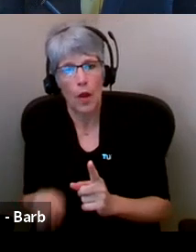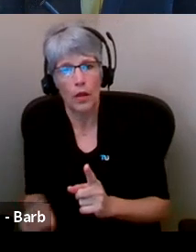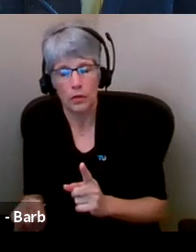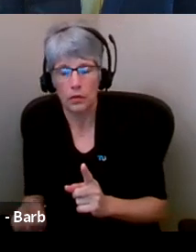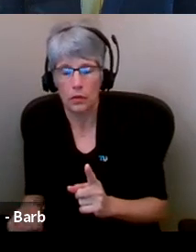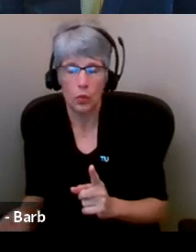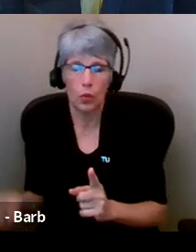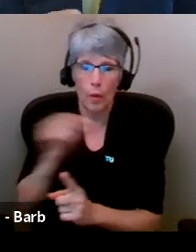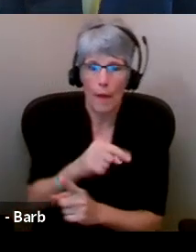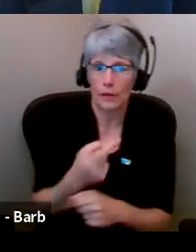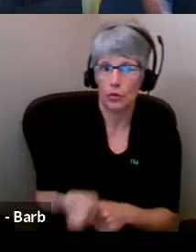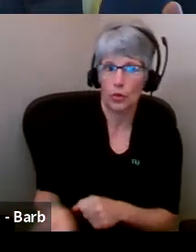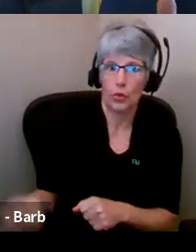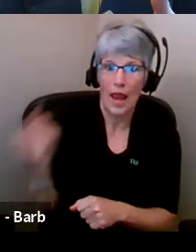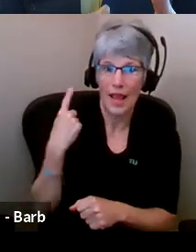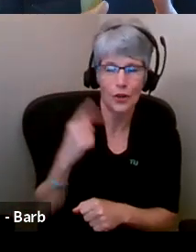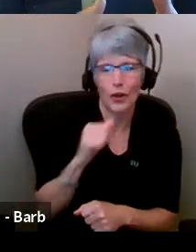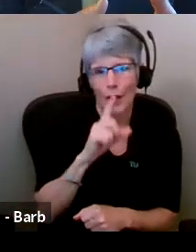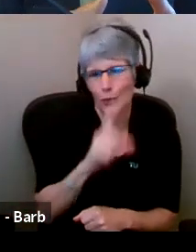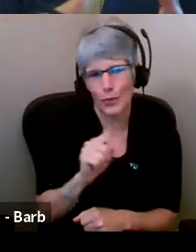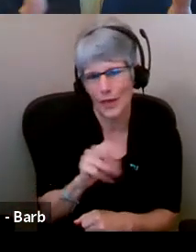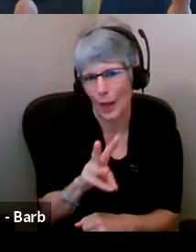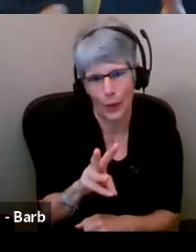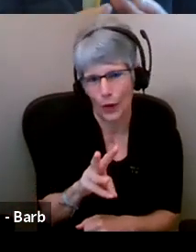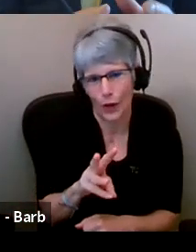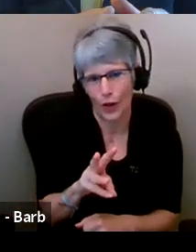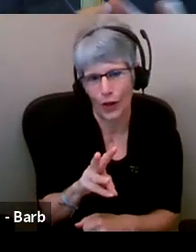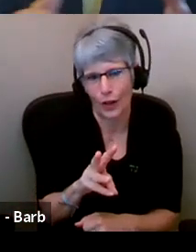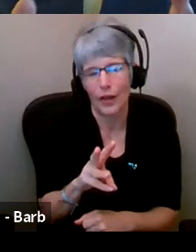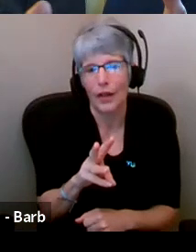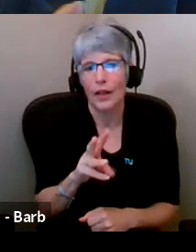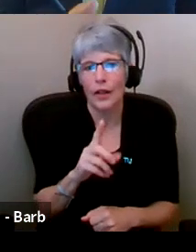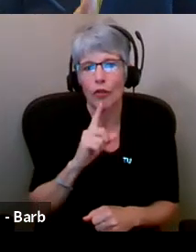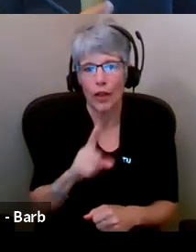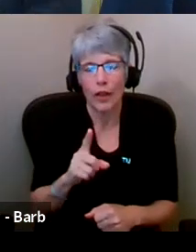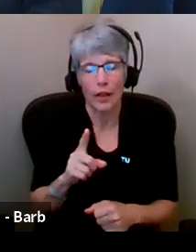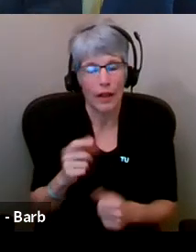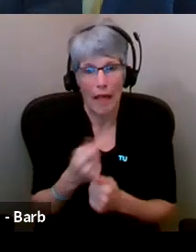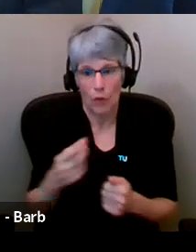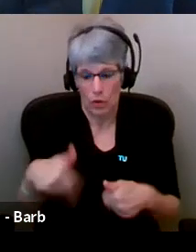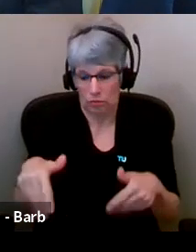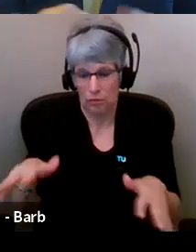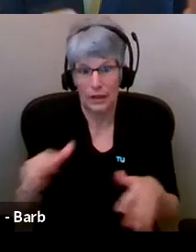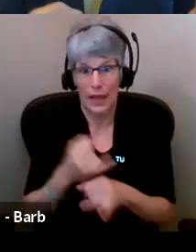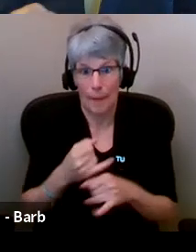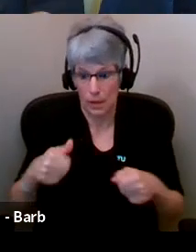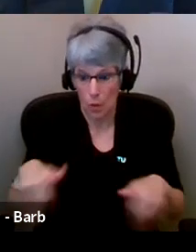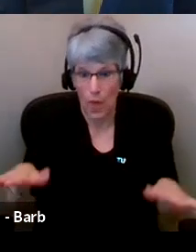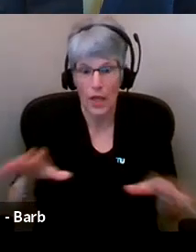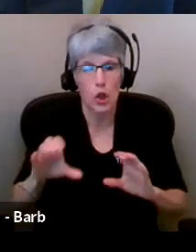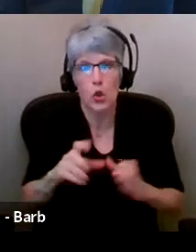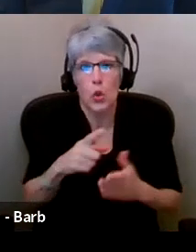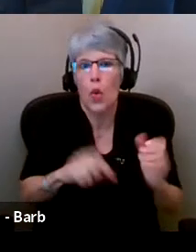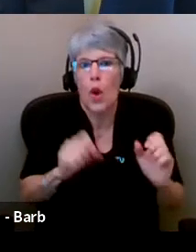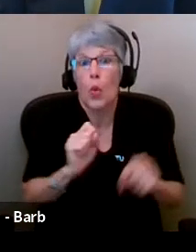ago, it really wasn't true telework as much as it was we sent everyone away from campus and asked people to do what work they could